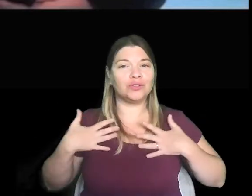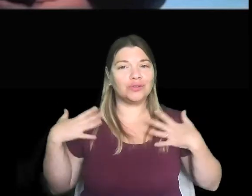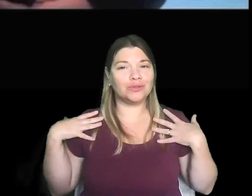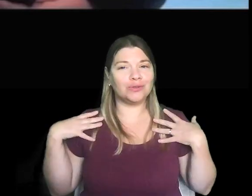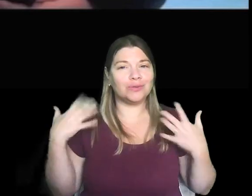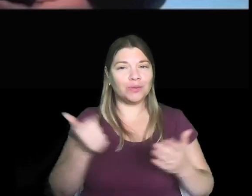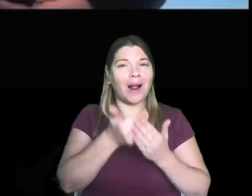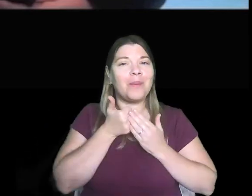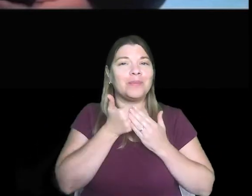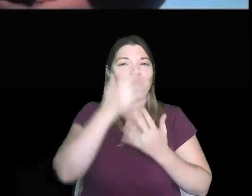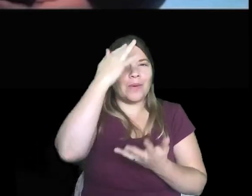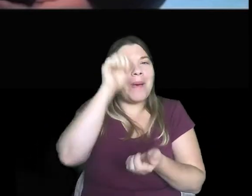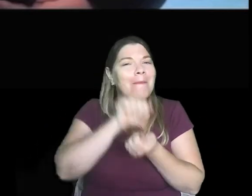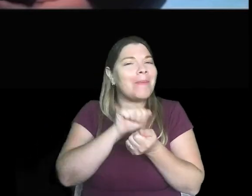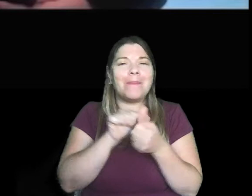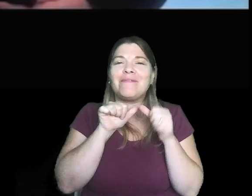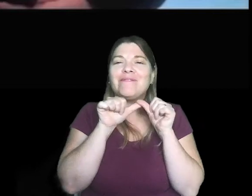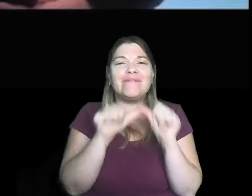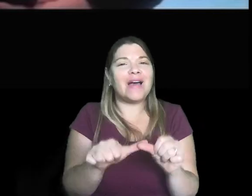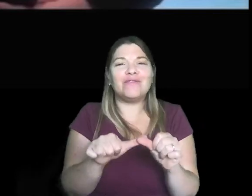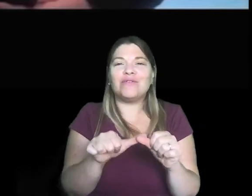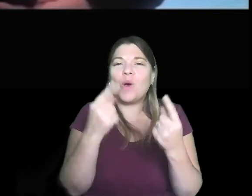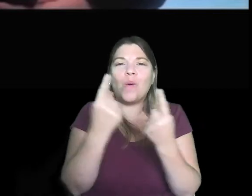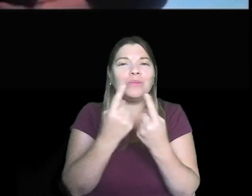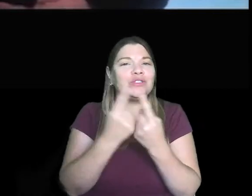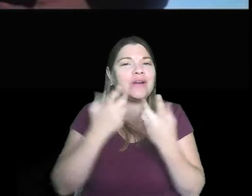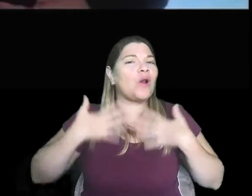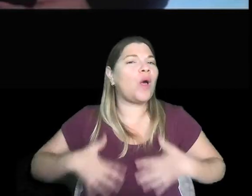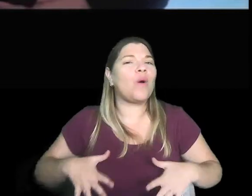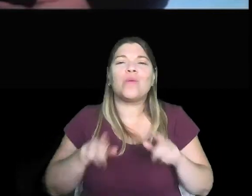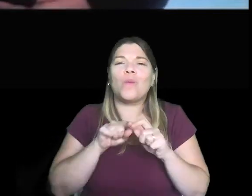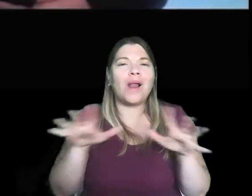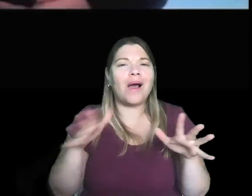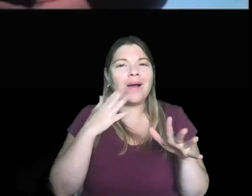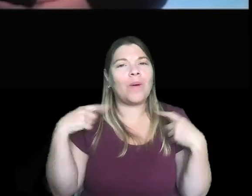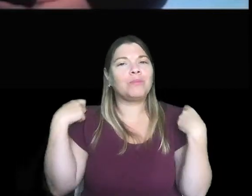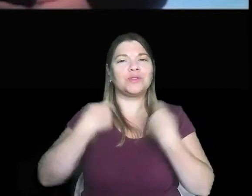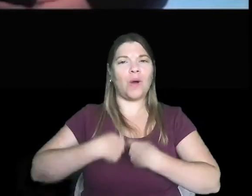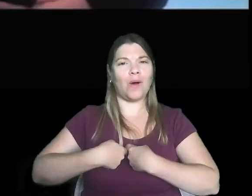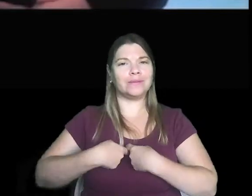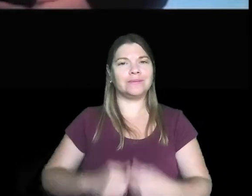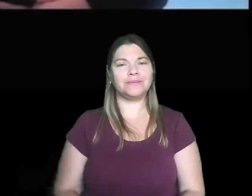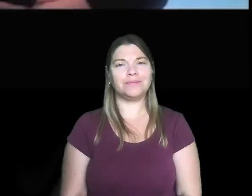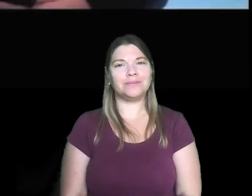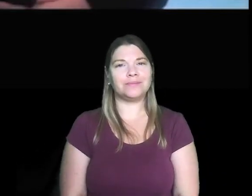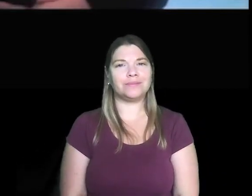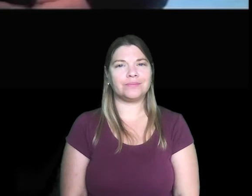and Alice both take their cushions and using both hands hug them into their chests. They apply a light